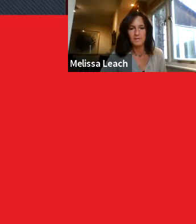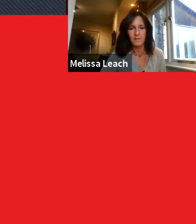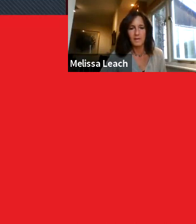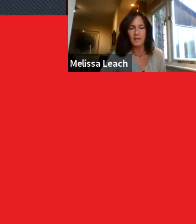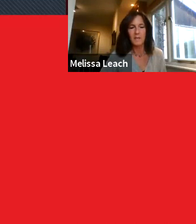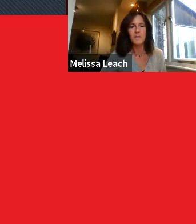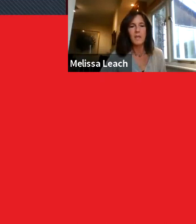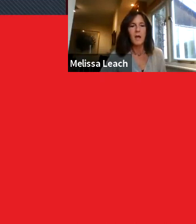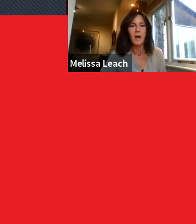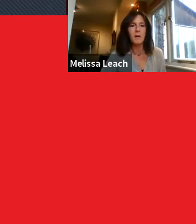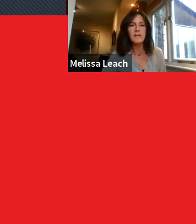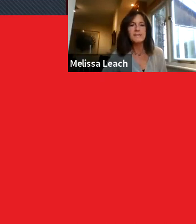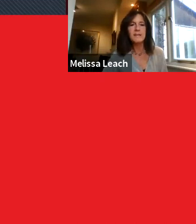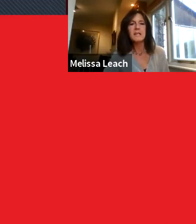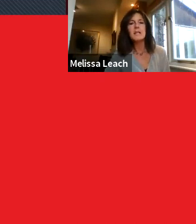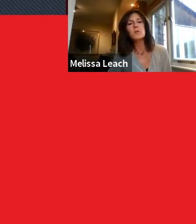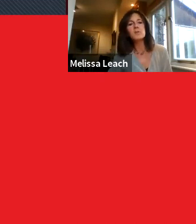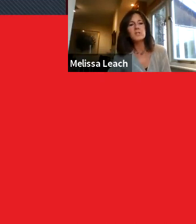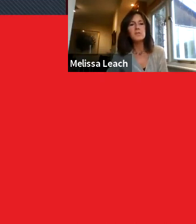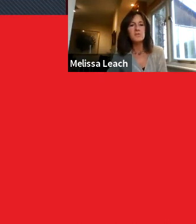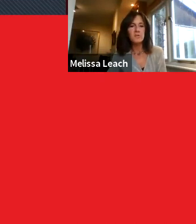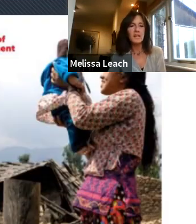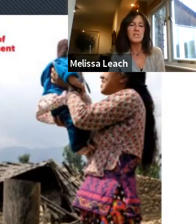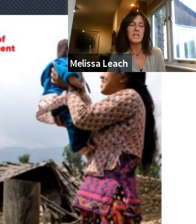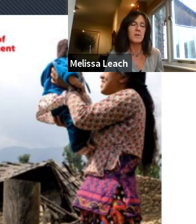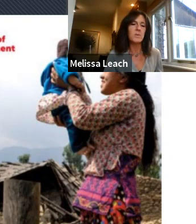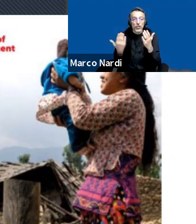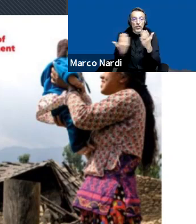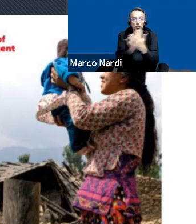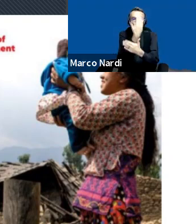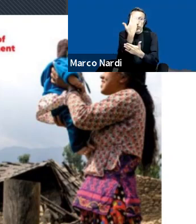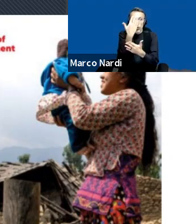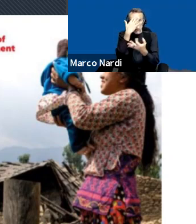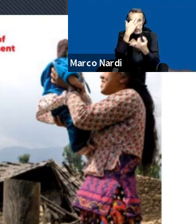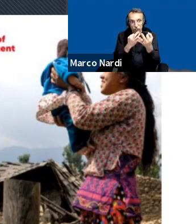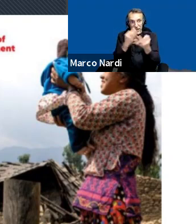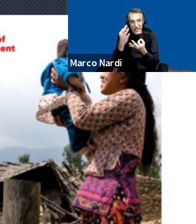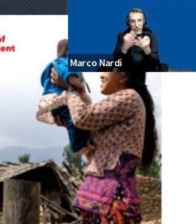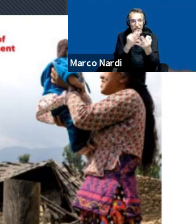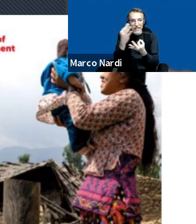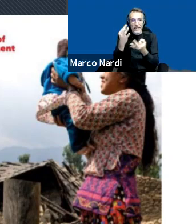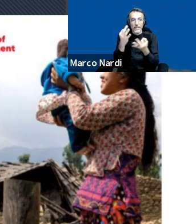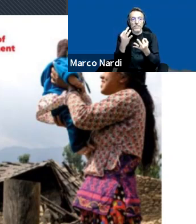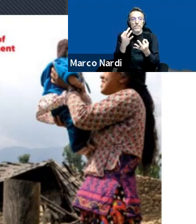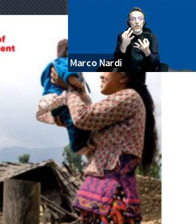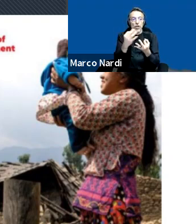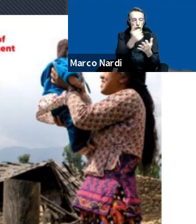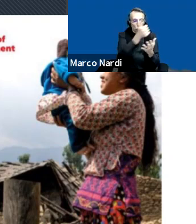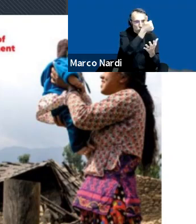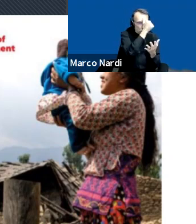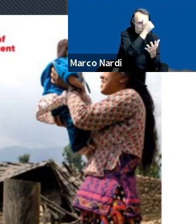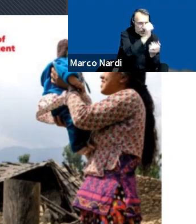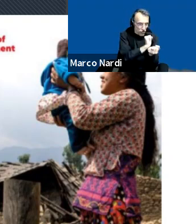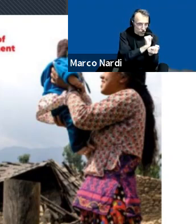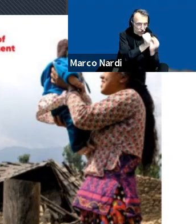Oh, sorry, yeah. Our recently launched new strategy, which we've called Transforming Knowledge, Transforming